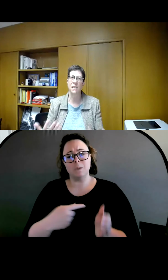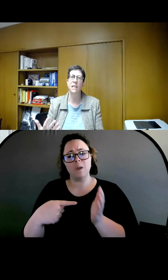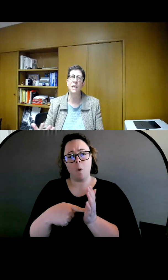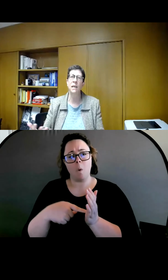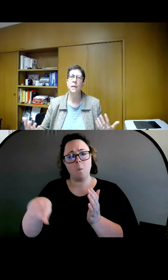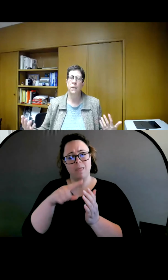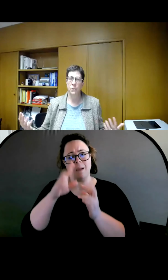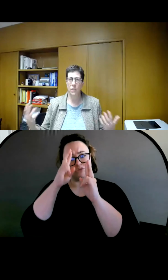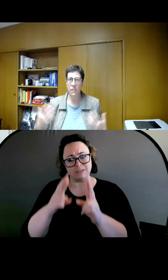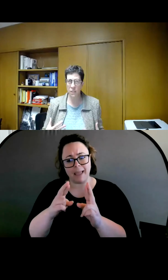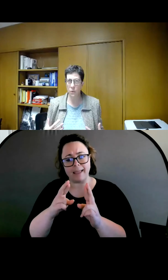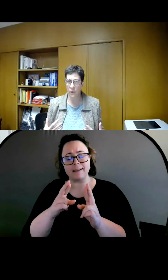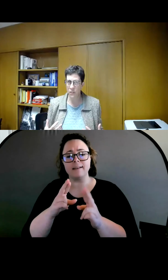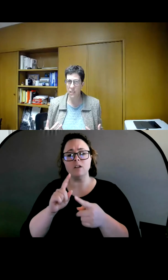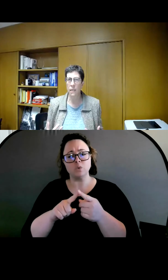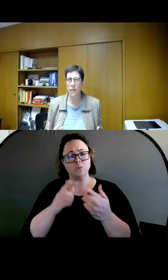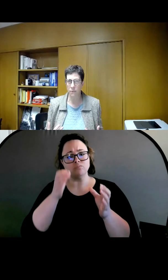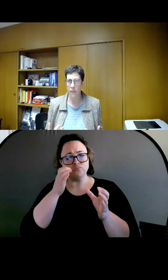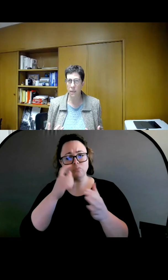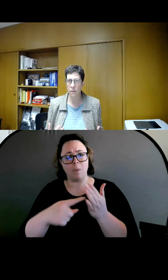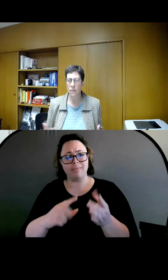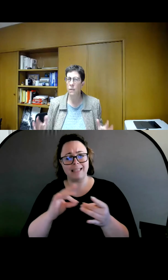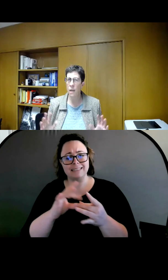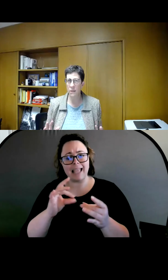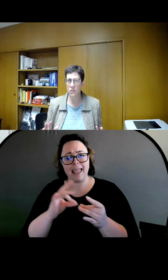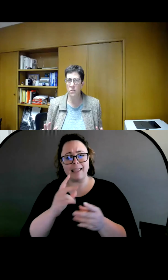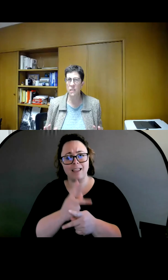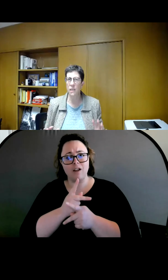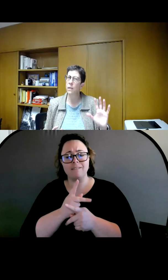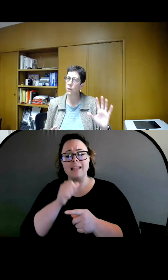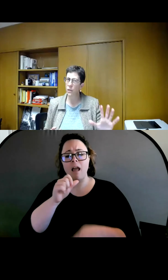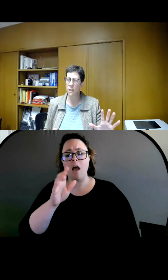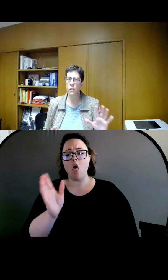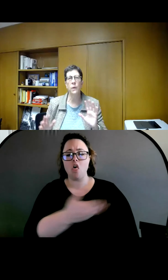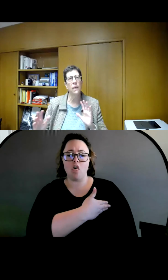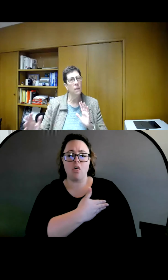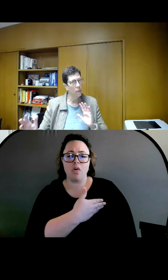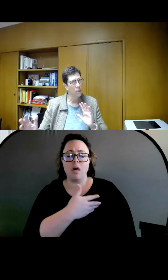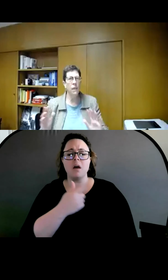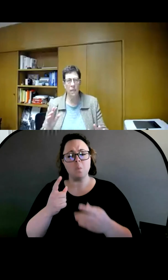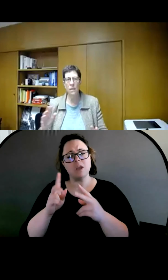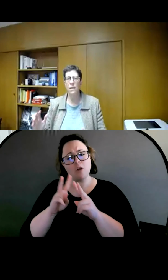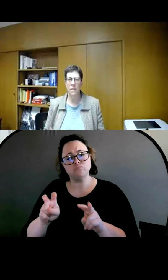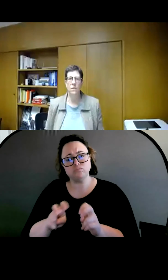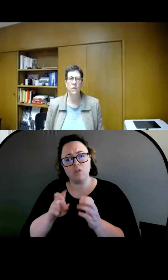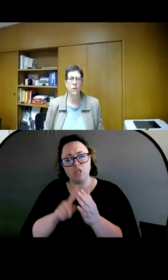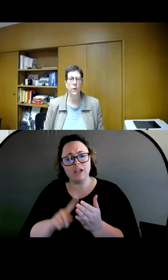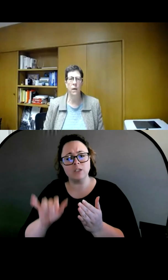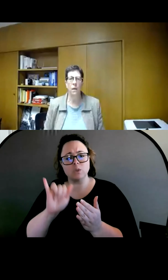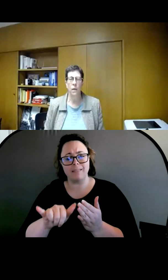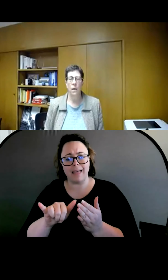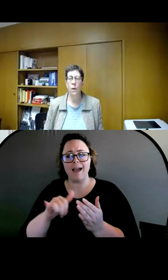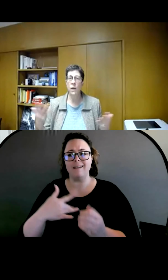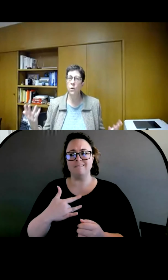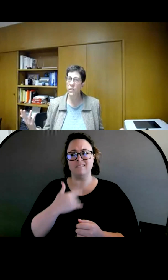respect and dignity to listen to what they're saying carefully, not dismiss it, look into it, and get a sense of what's going